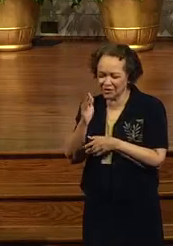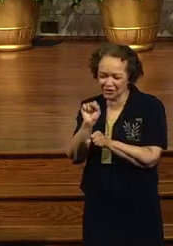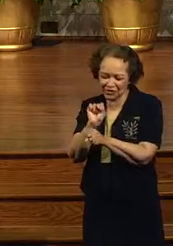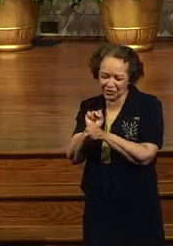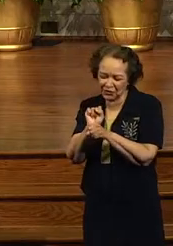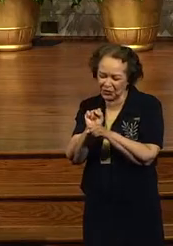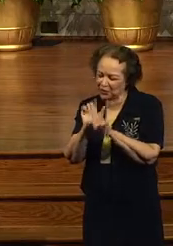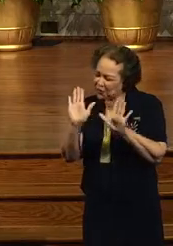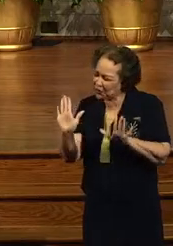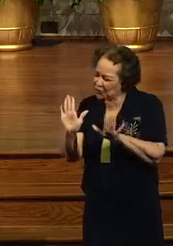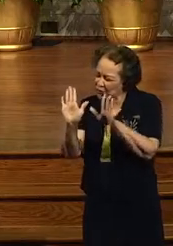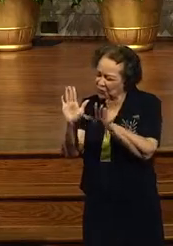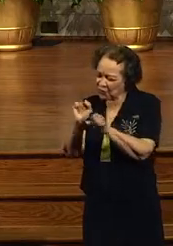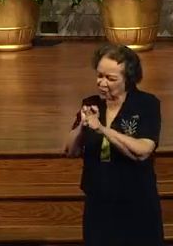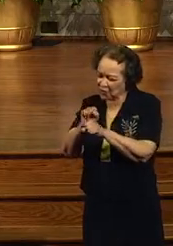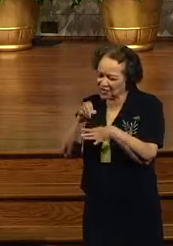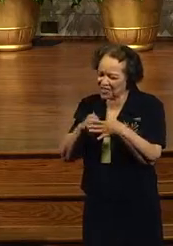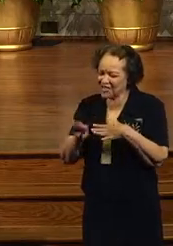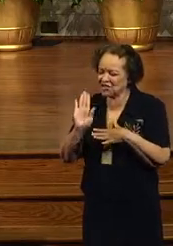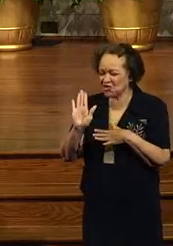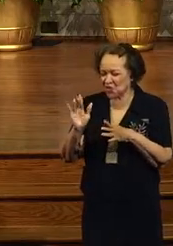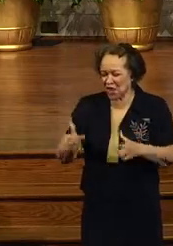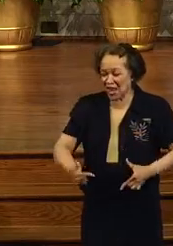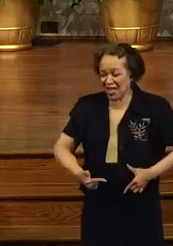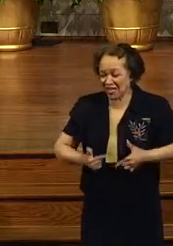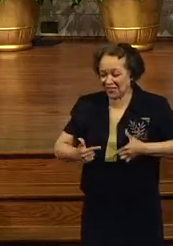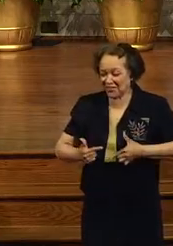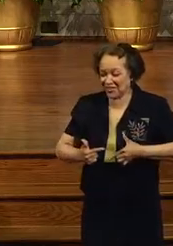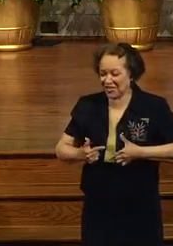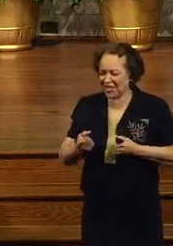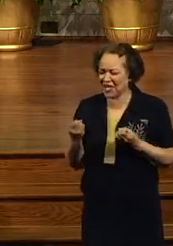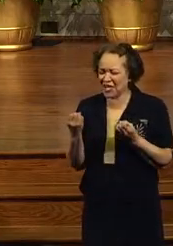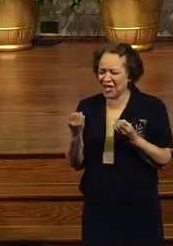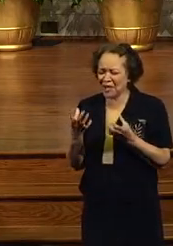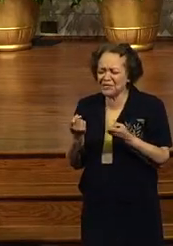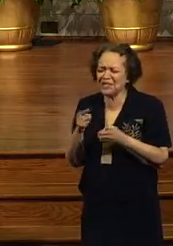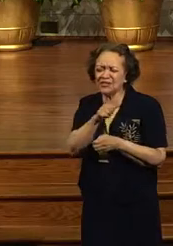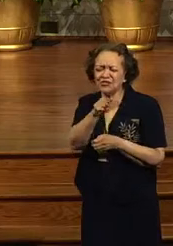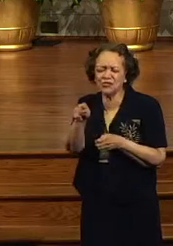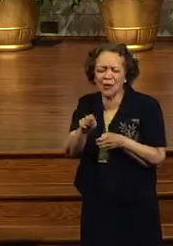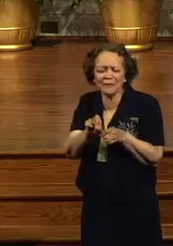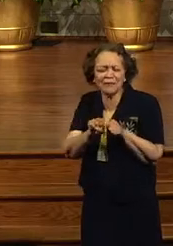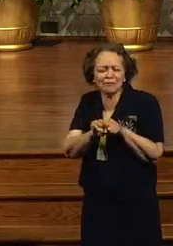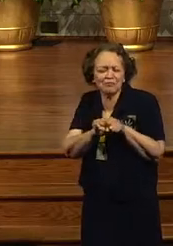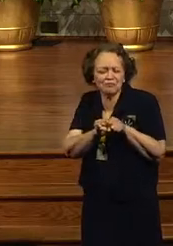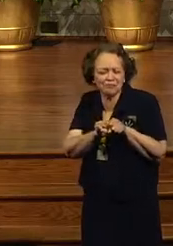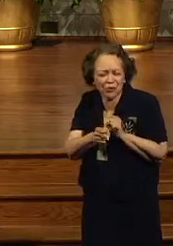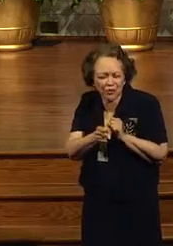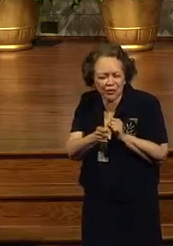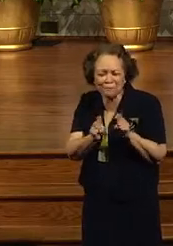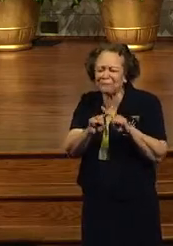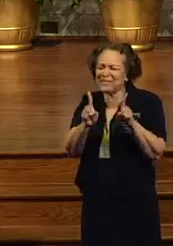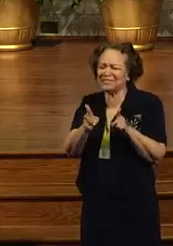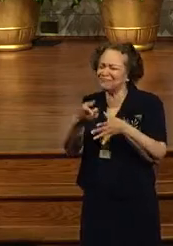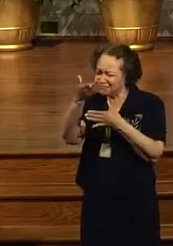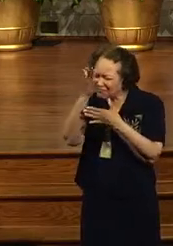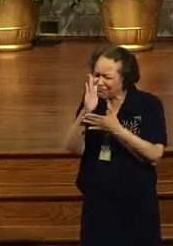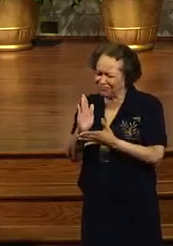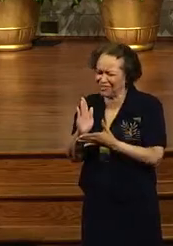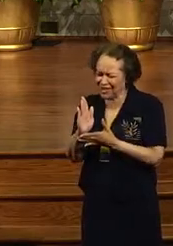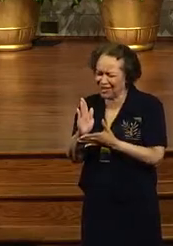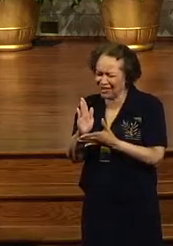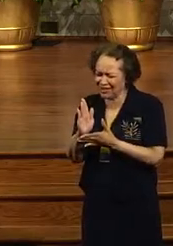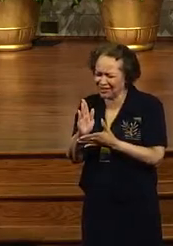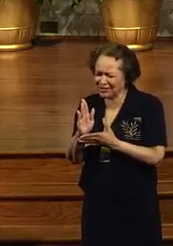in my life. Are you out there with me? How many of you have been broken, but God brought you back together and mended you